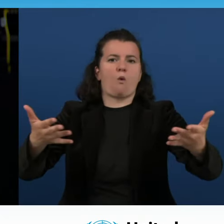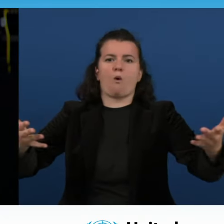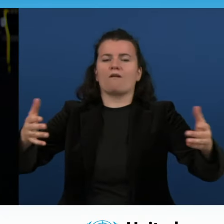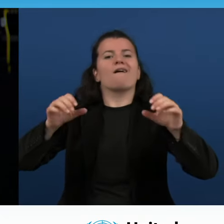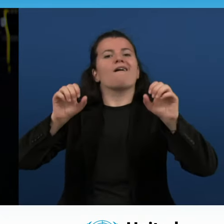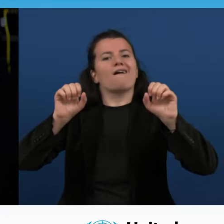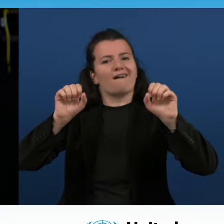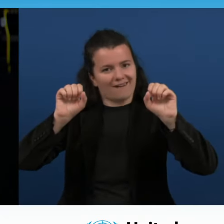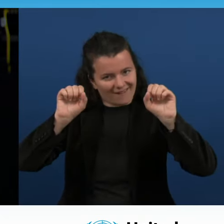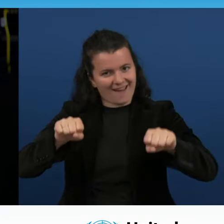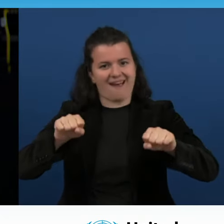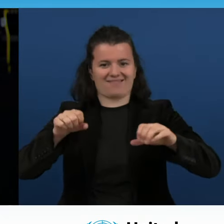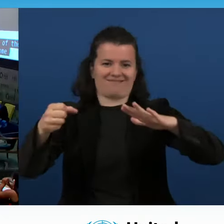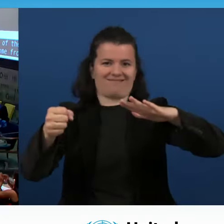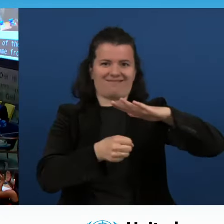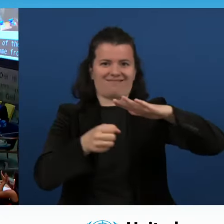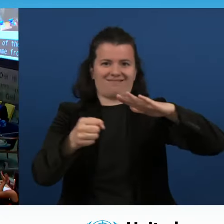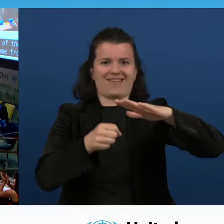Thank you.